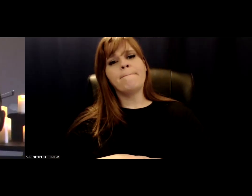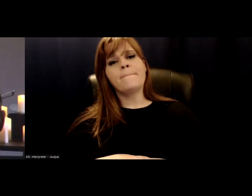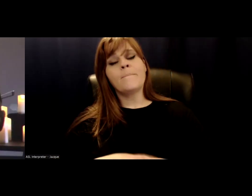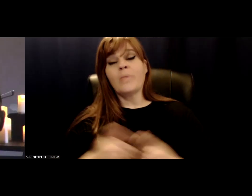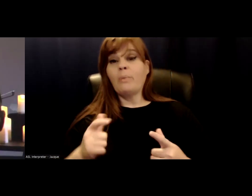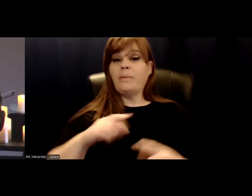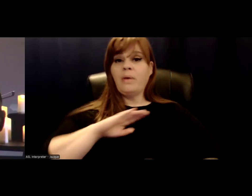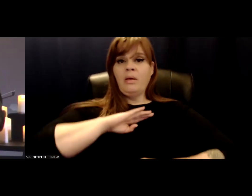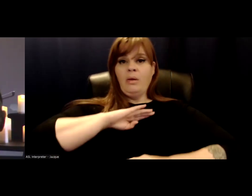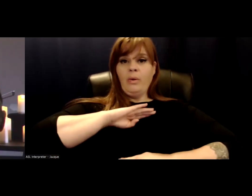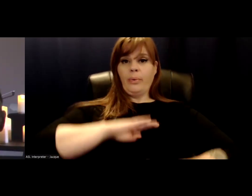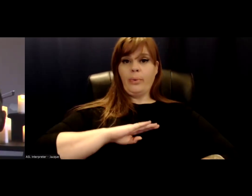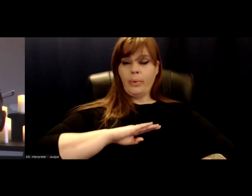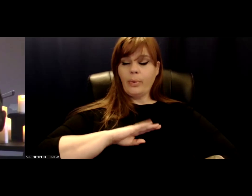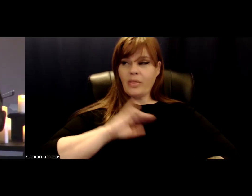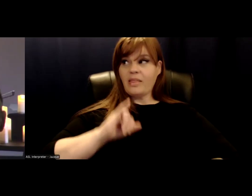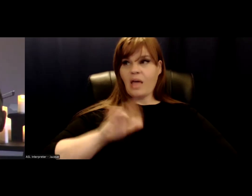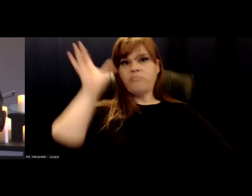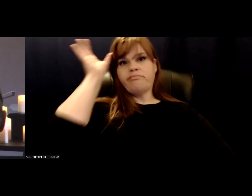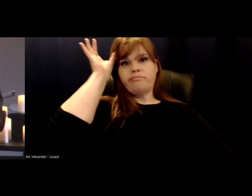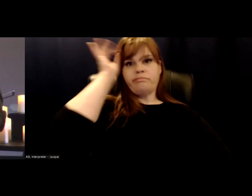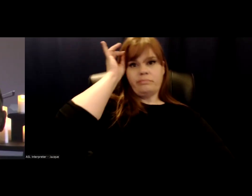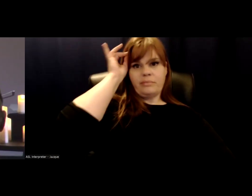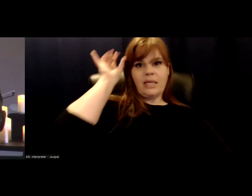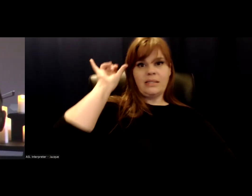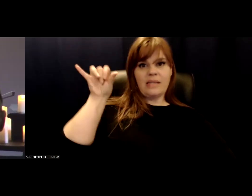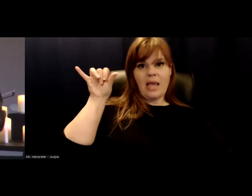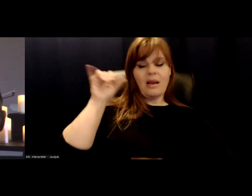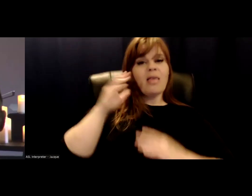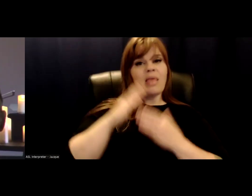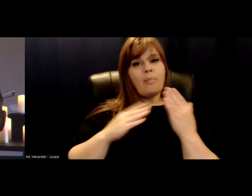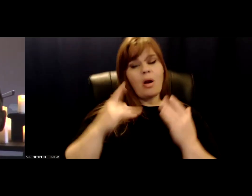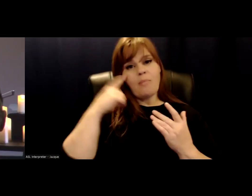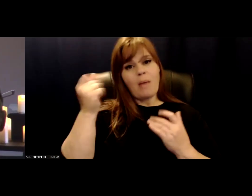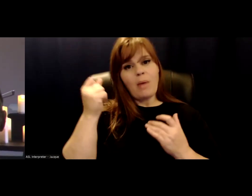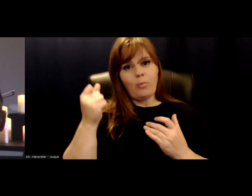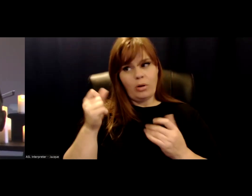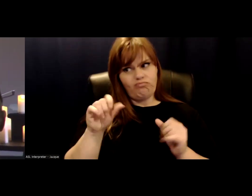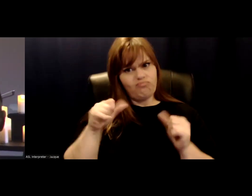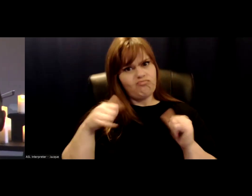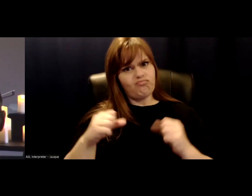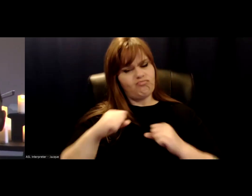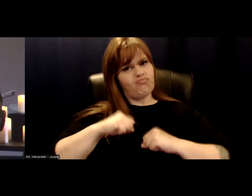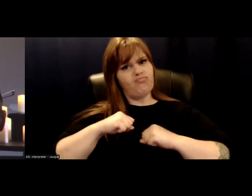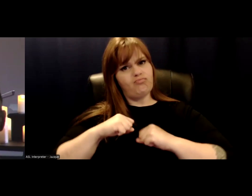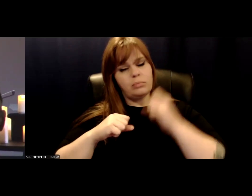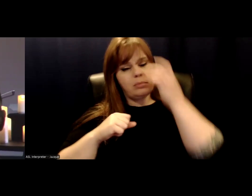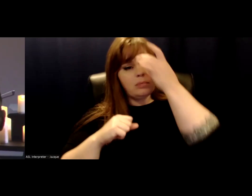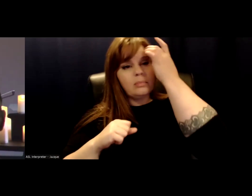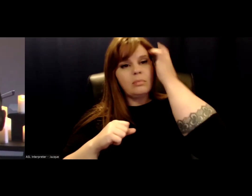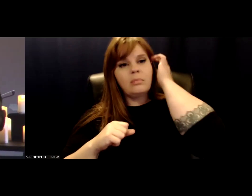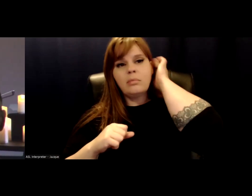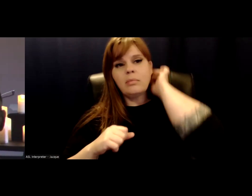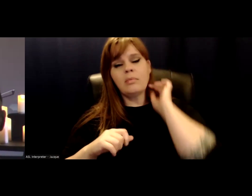that actually was untouched. That part of my memory was still solid. Because at the time I was